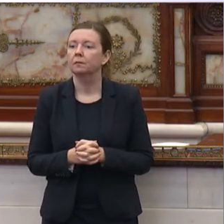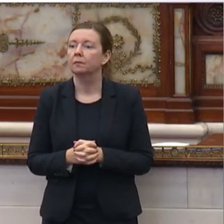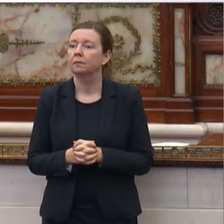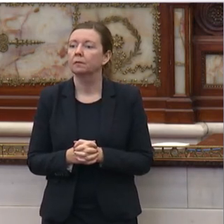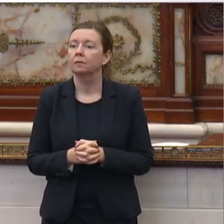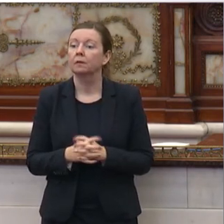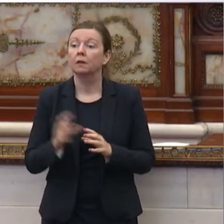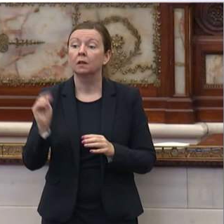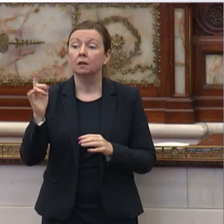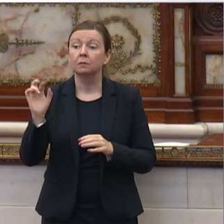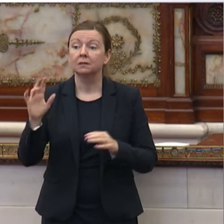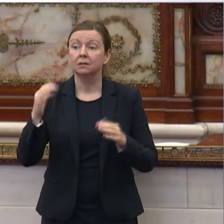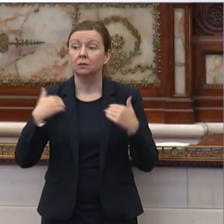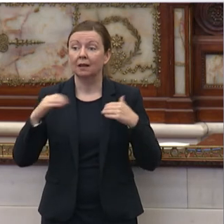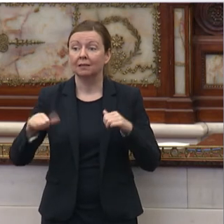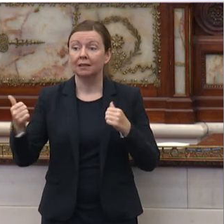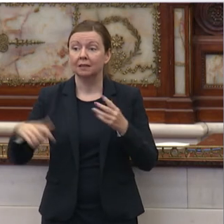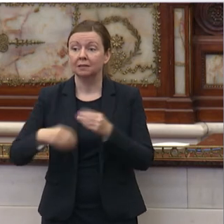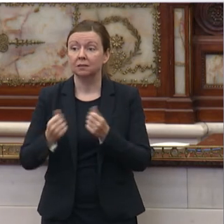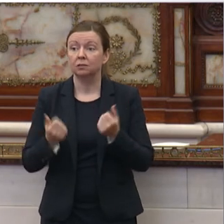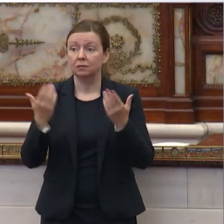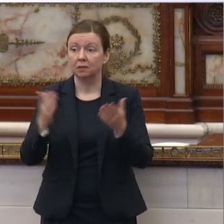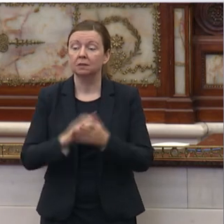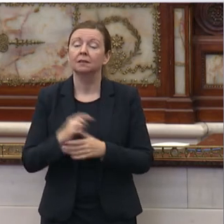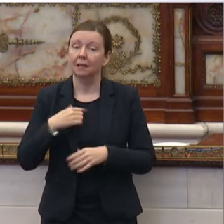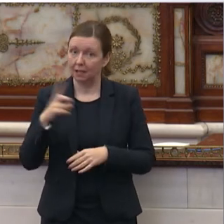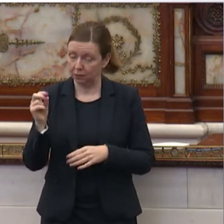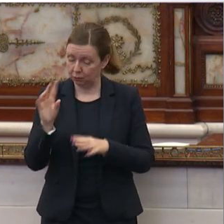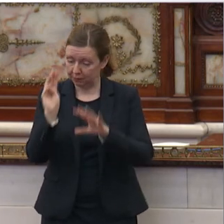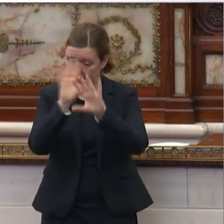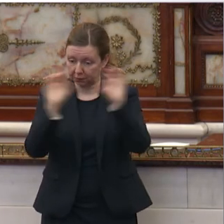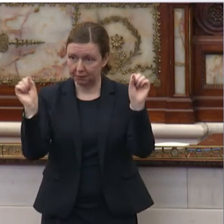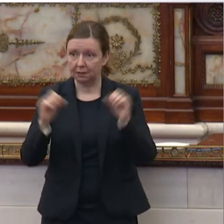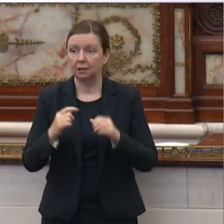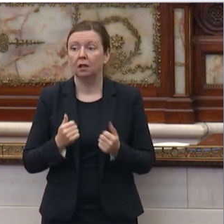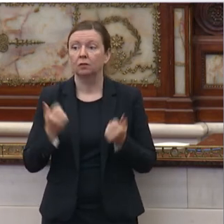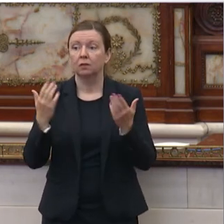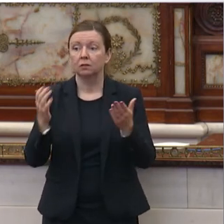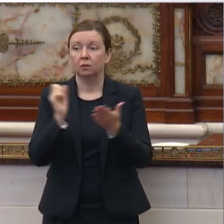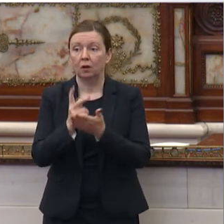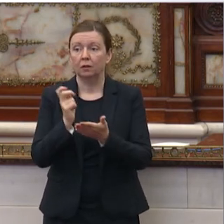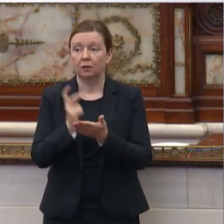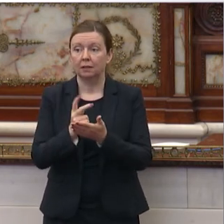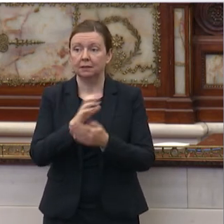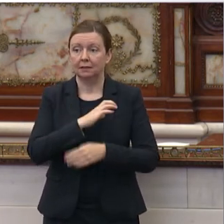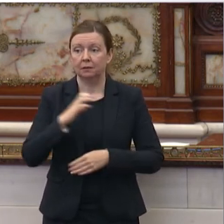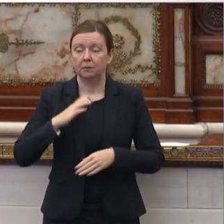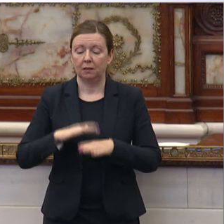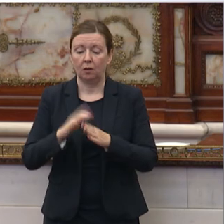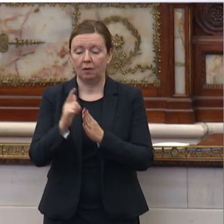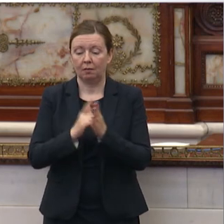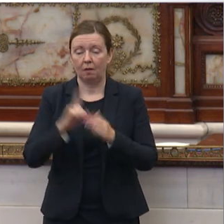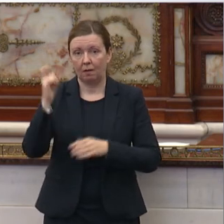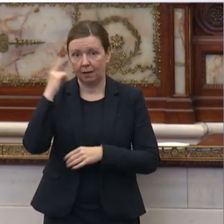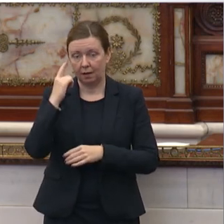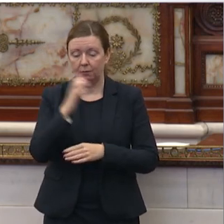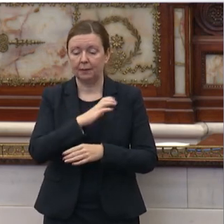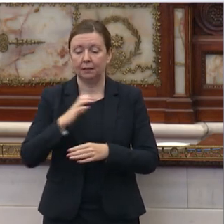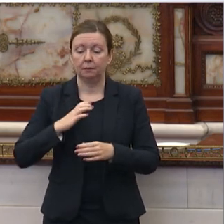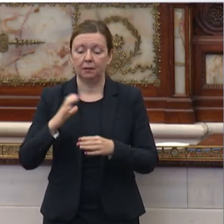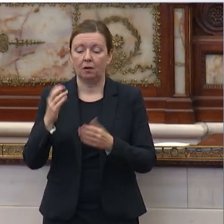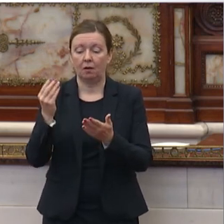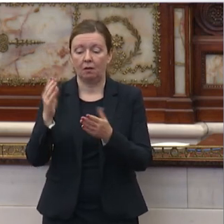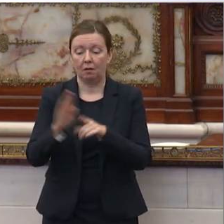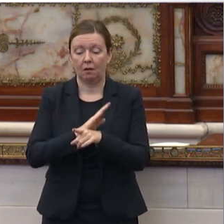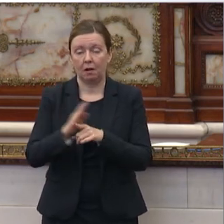adopted. Mr. Decker, do you have any additional resolutions? I do, Mr. President. A resolution authorizing the Committee on Law and Government and the Committee on Commerce and